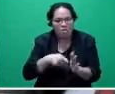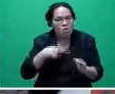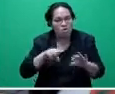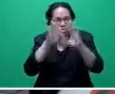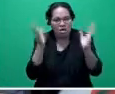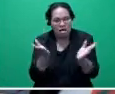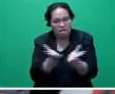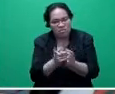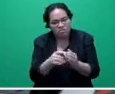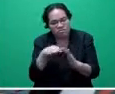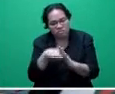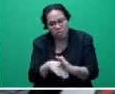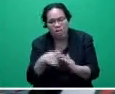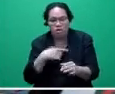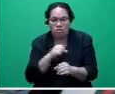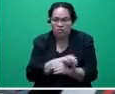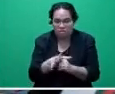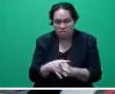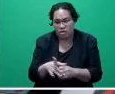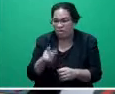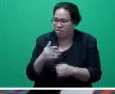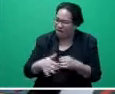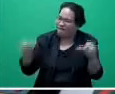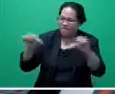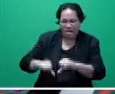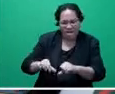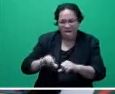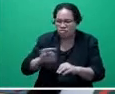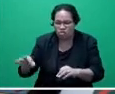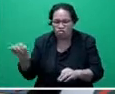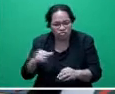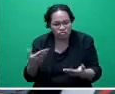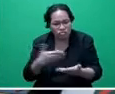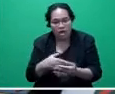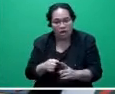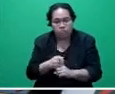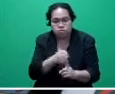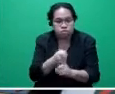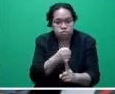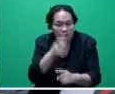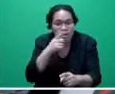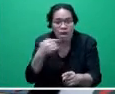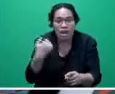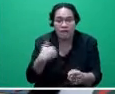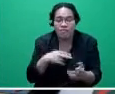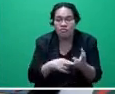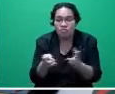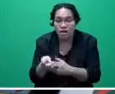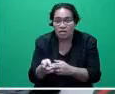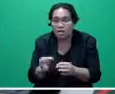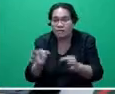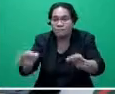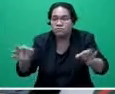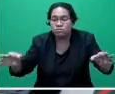economic meltdown resulted from COVID-19. Failures as such, this one is the cover industry is pushing our people living in rural areas and remote areas